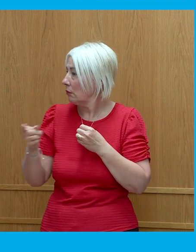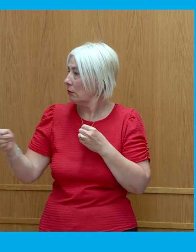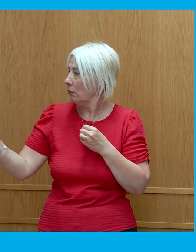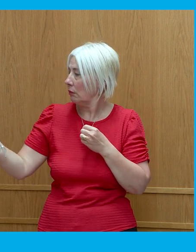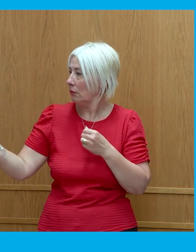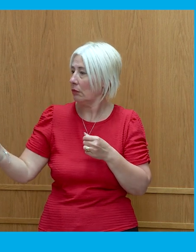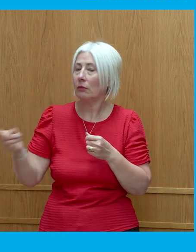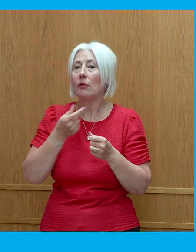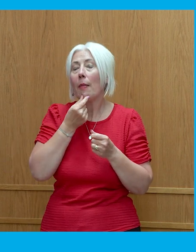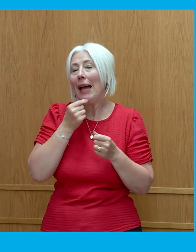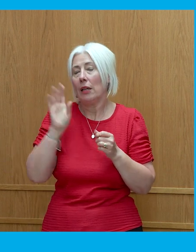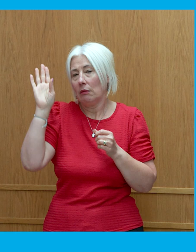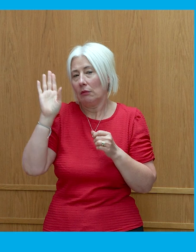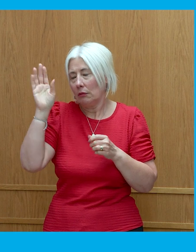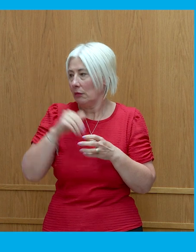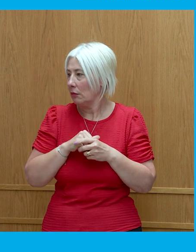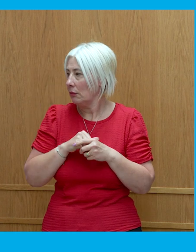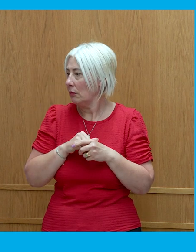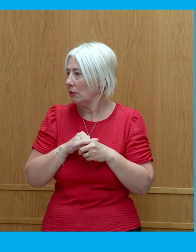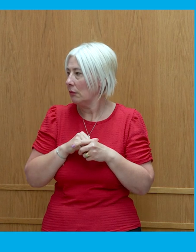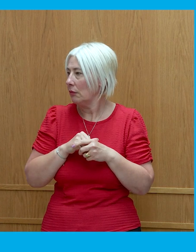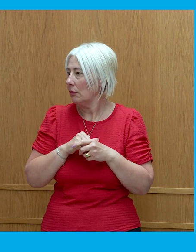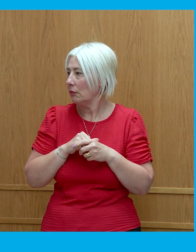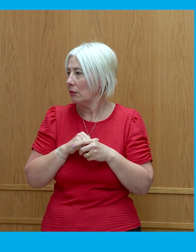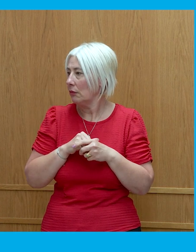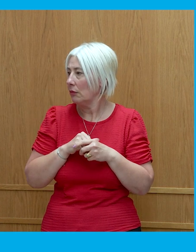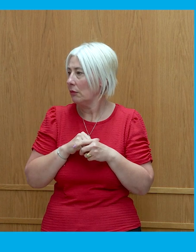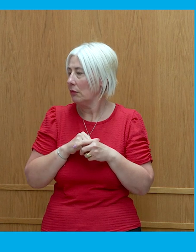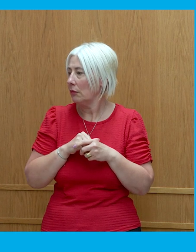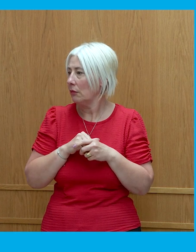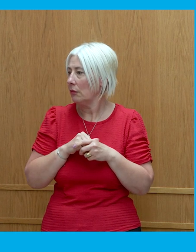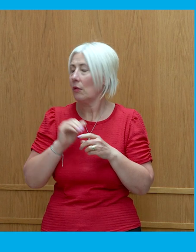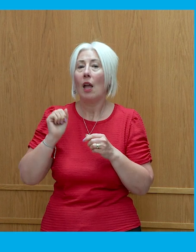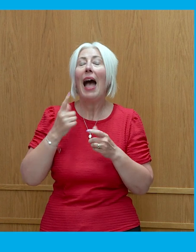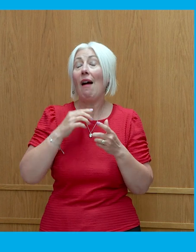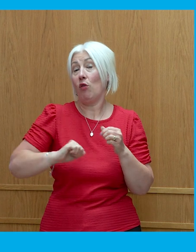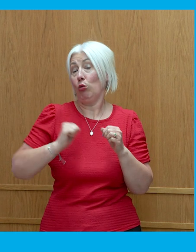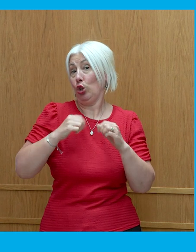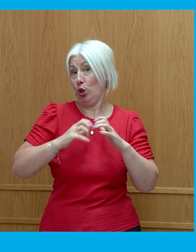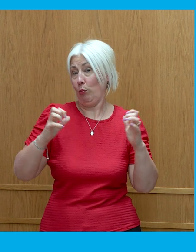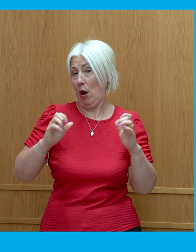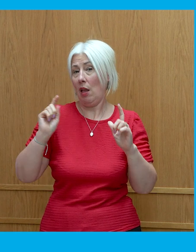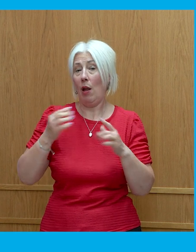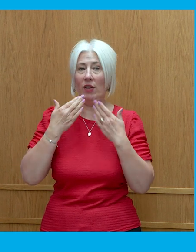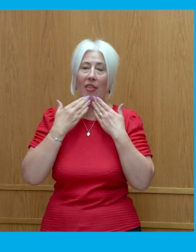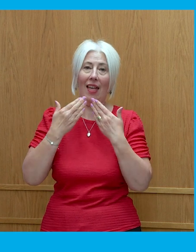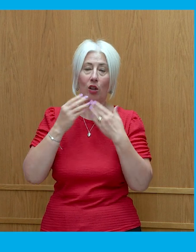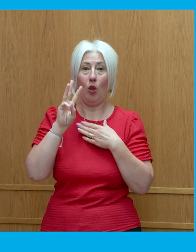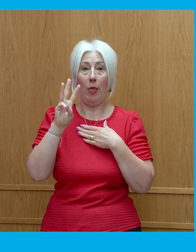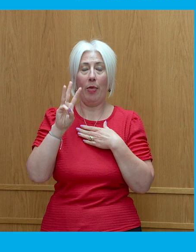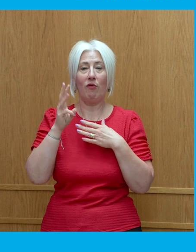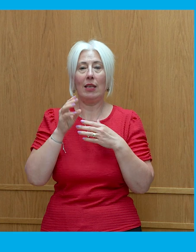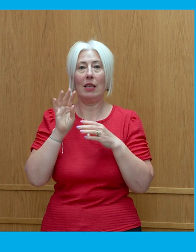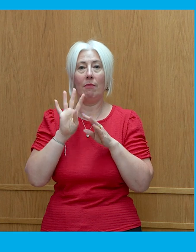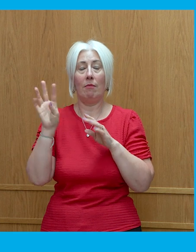back, third seat in. Thank you, Maggie. David Stewart, former member of Scottish Parliament. Can I first of all thank the three panellists for their excellent